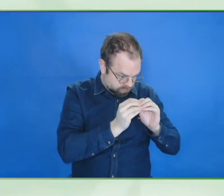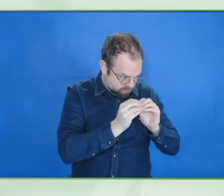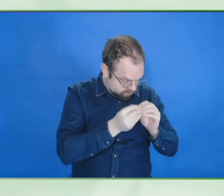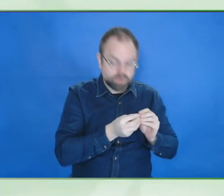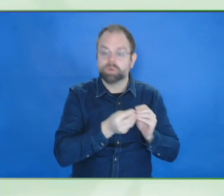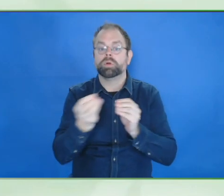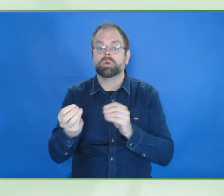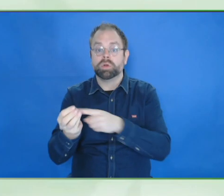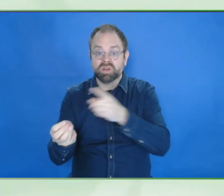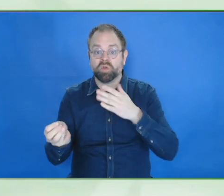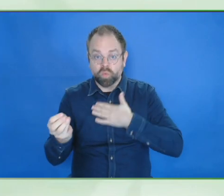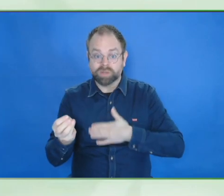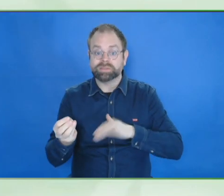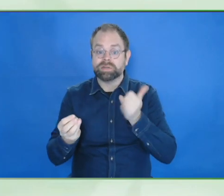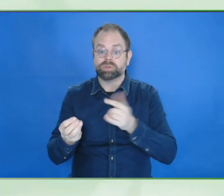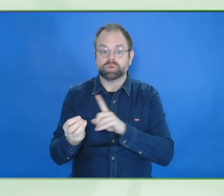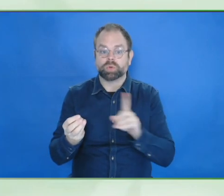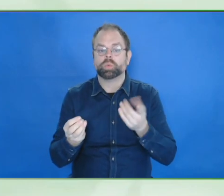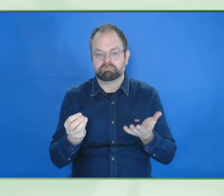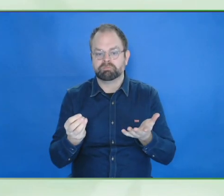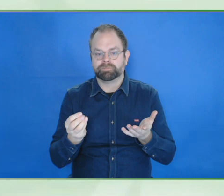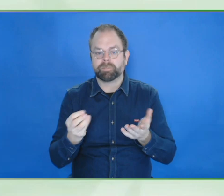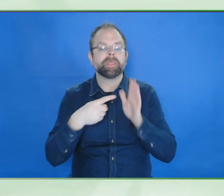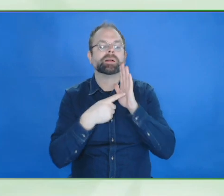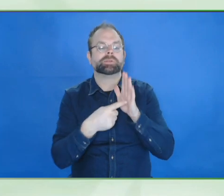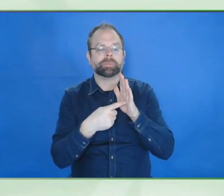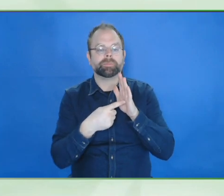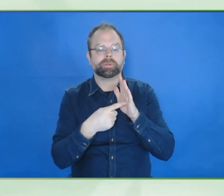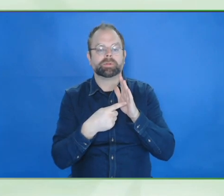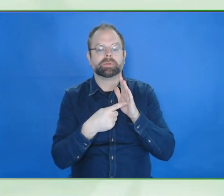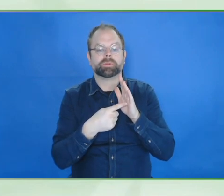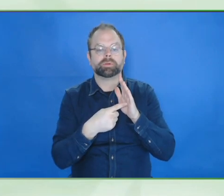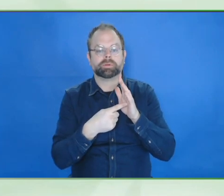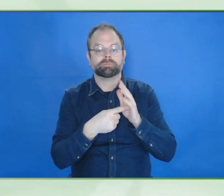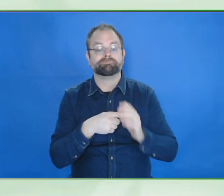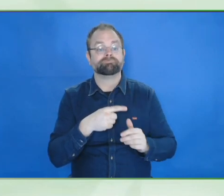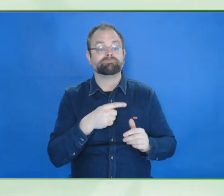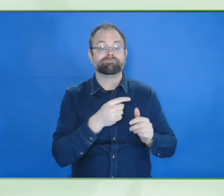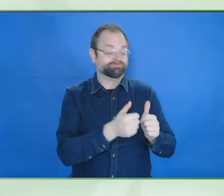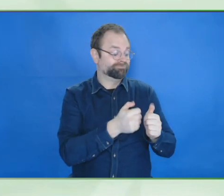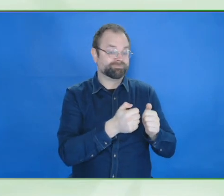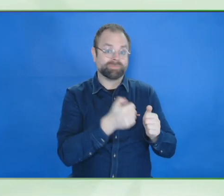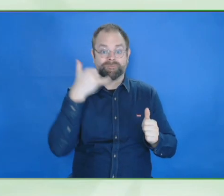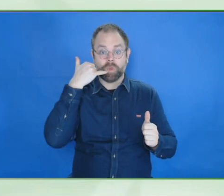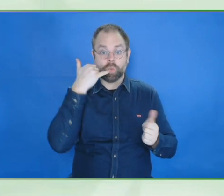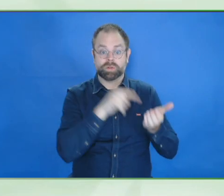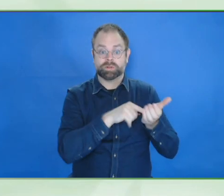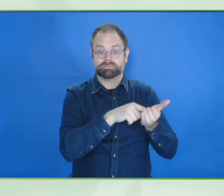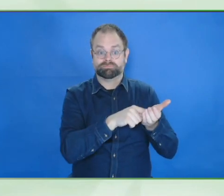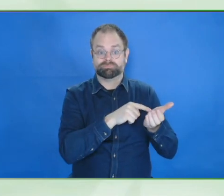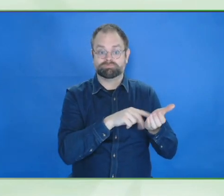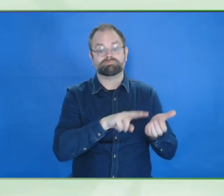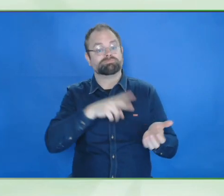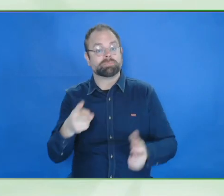we never will be able to phone again. Yeah, it's not possible for us. Yeah, we changed the concept, and now we